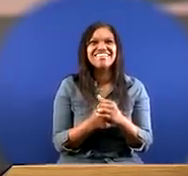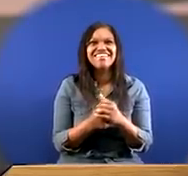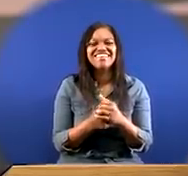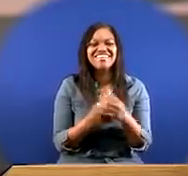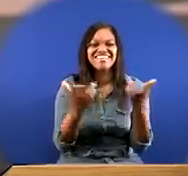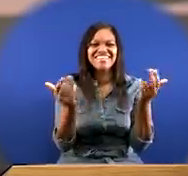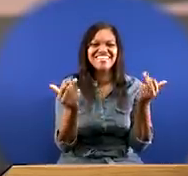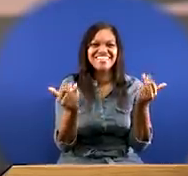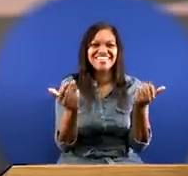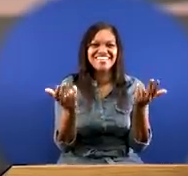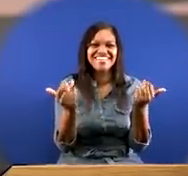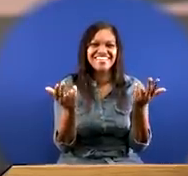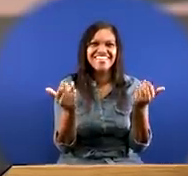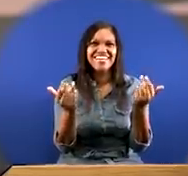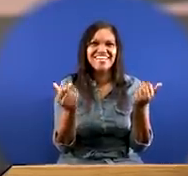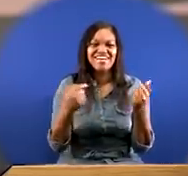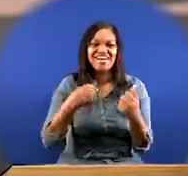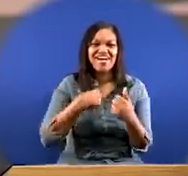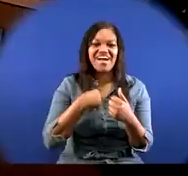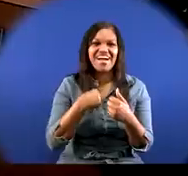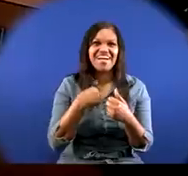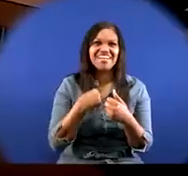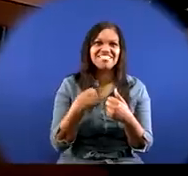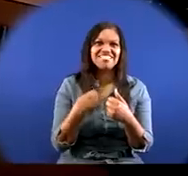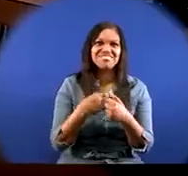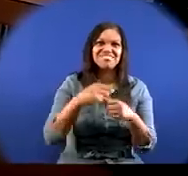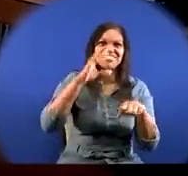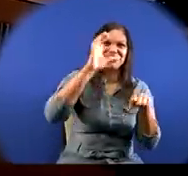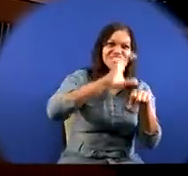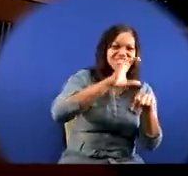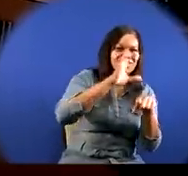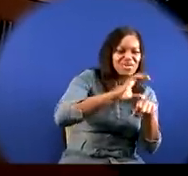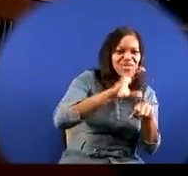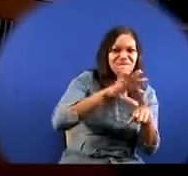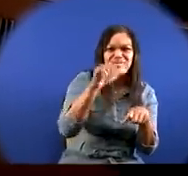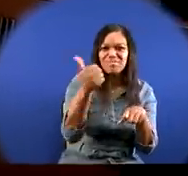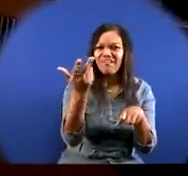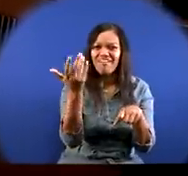I just want to... Is this a church or is this a...